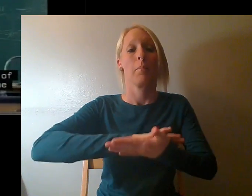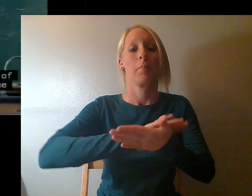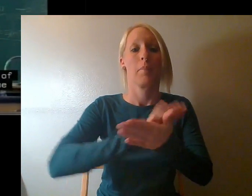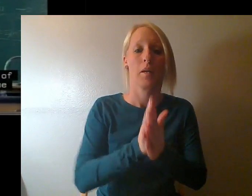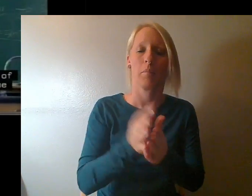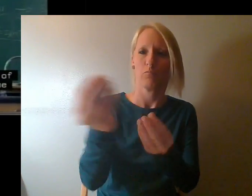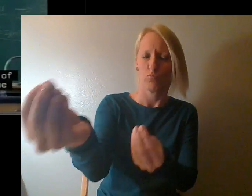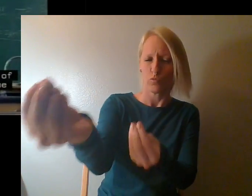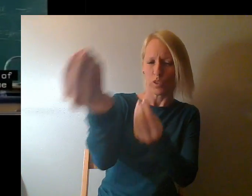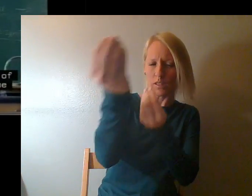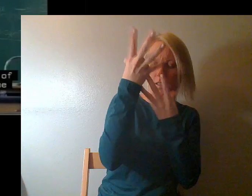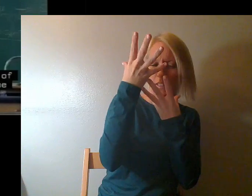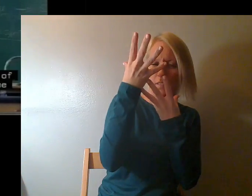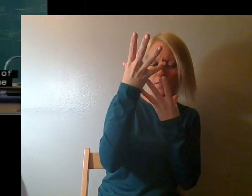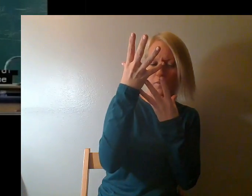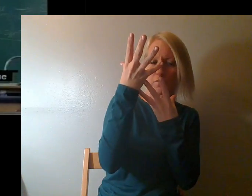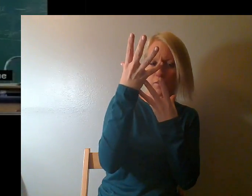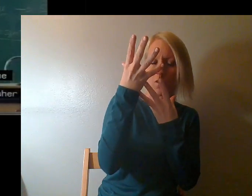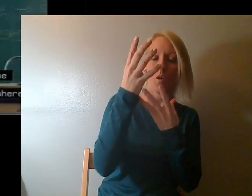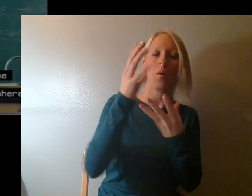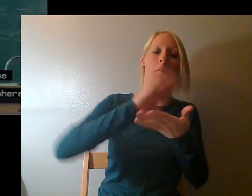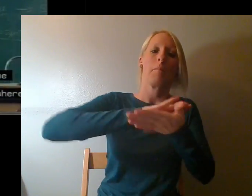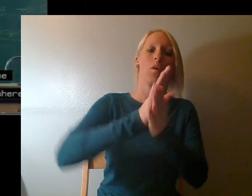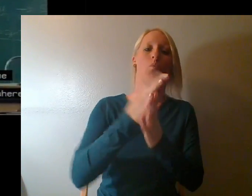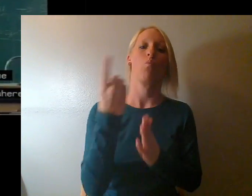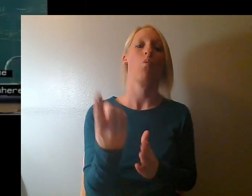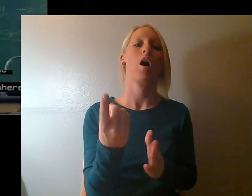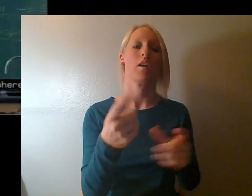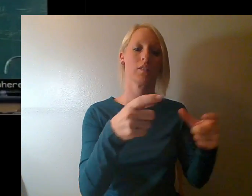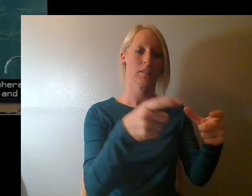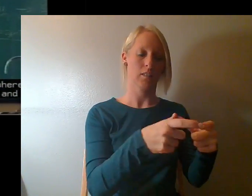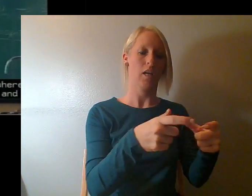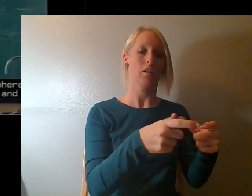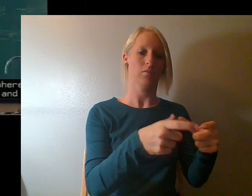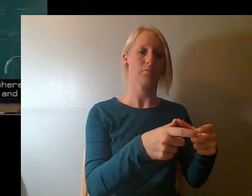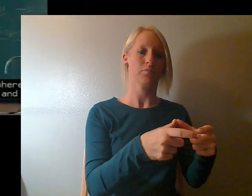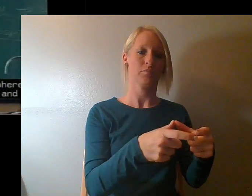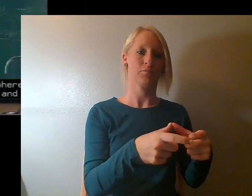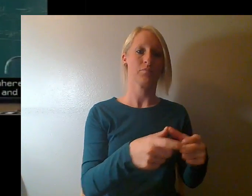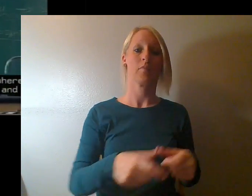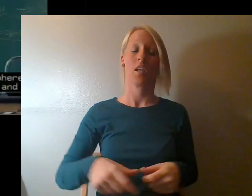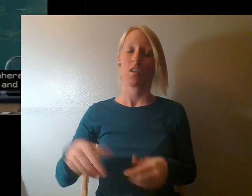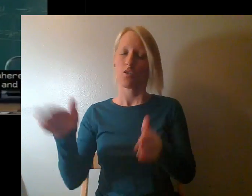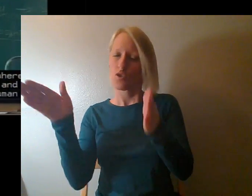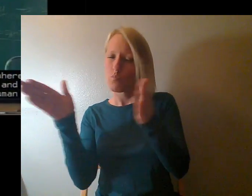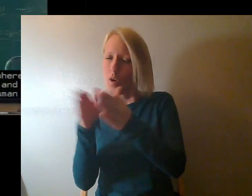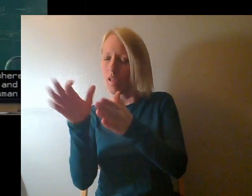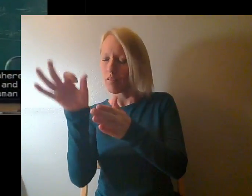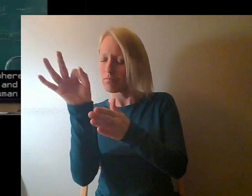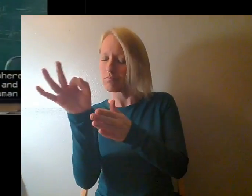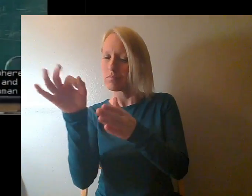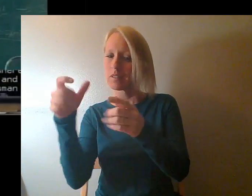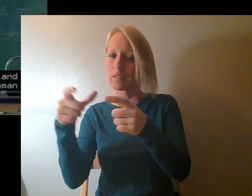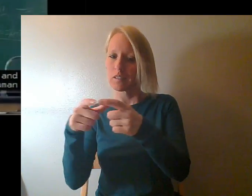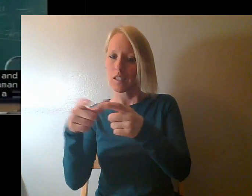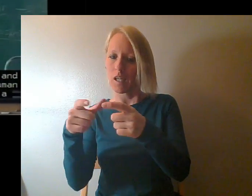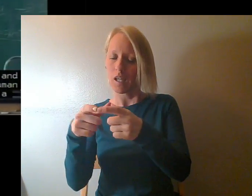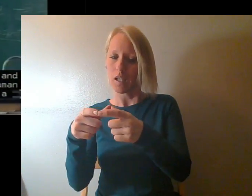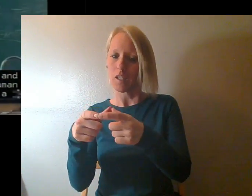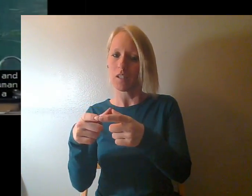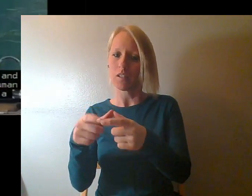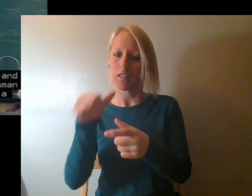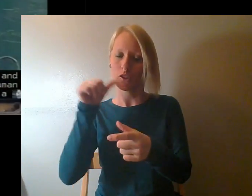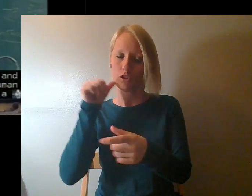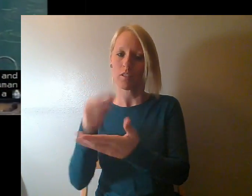cell. All right? Now, the smallest cells is where we were working yesterday. And we said that if we use a human egg